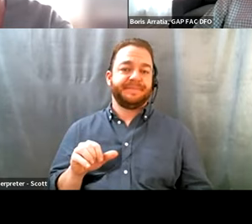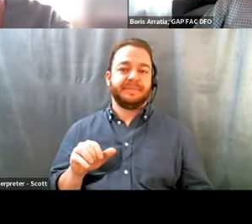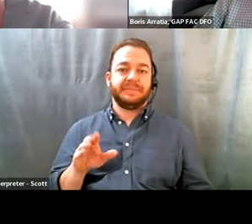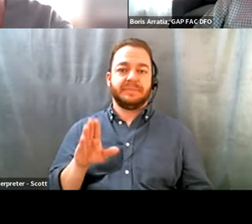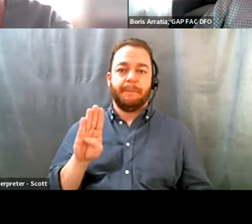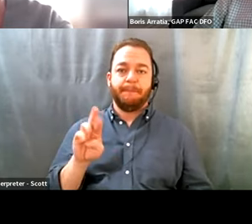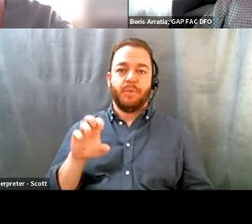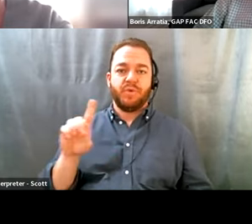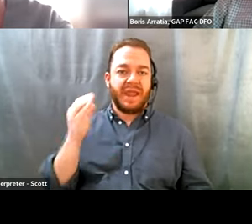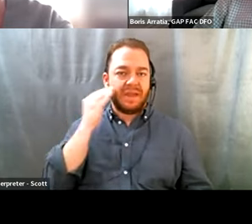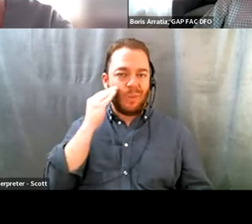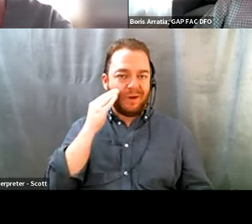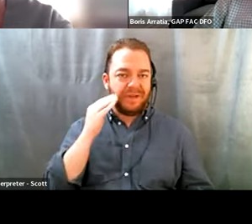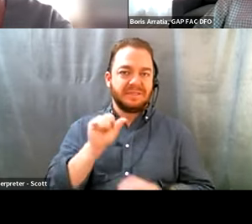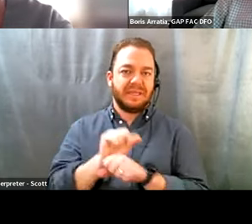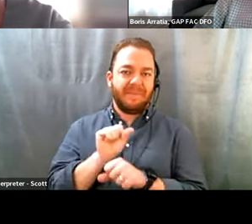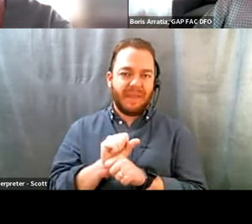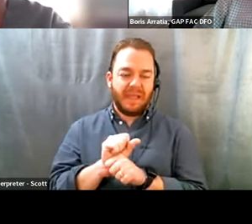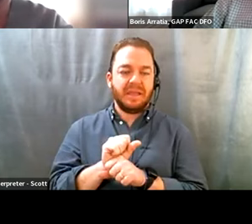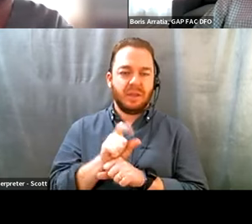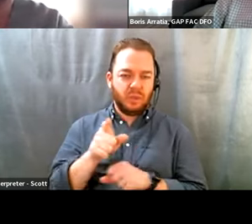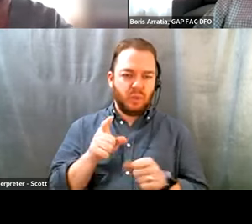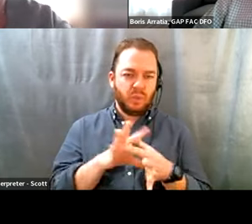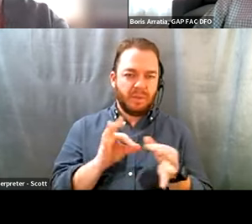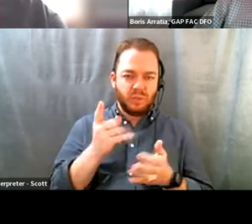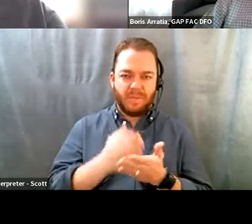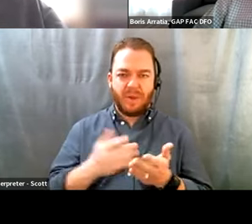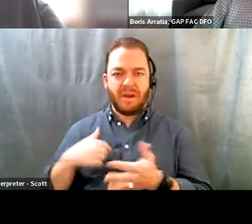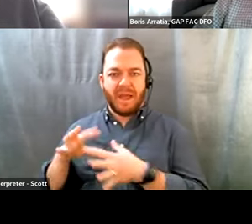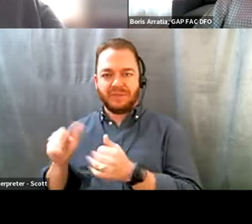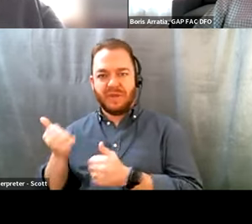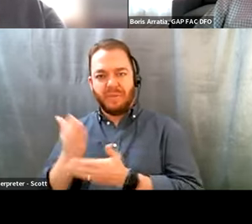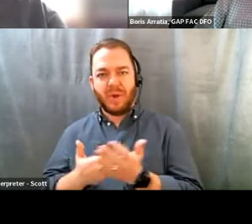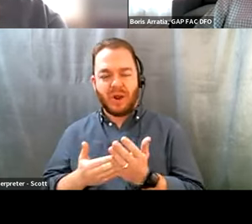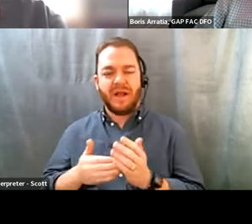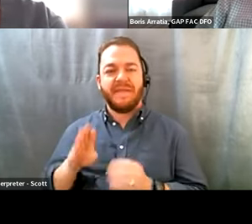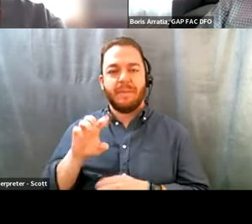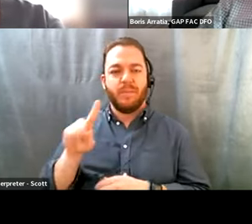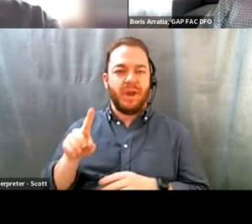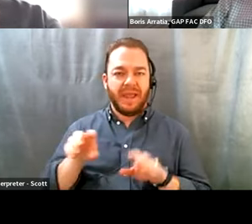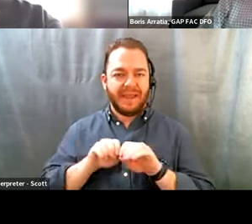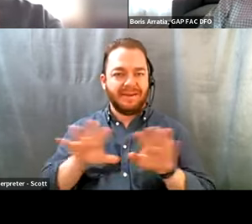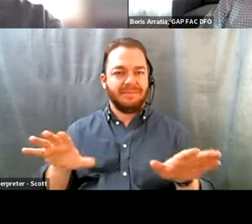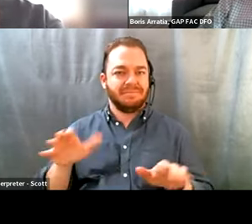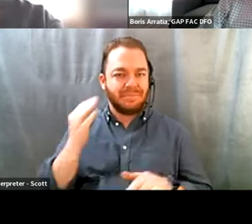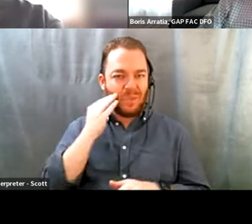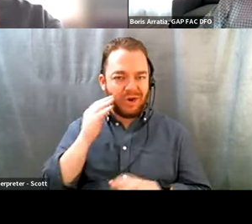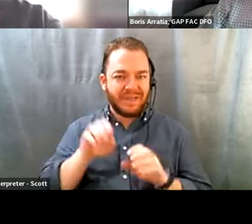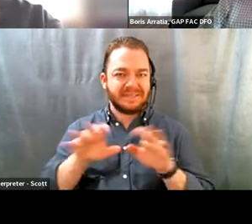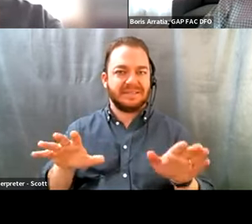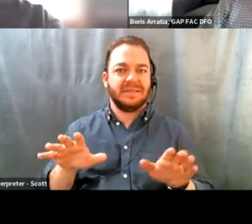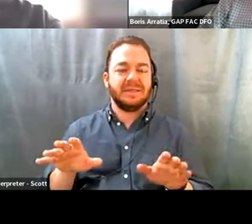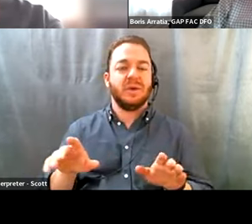which that's, you're alluding to one part of it. I alluded to another part, which is just simply getting the brand out there at the places where